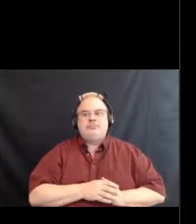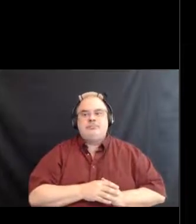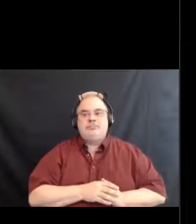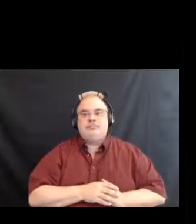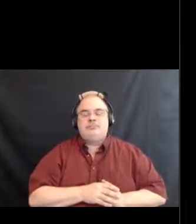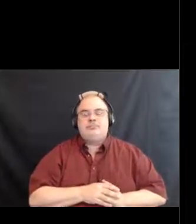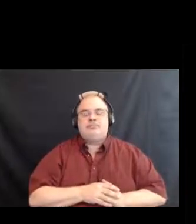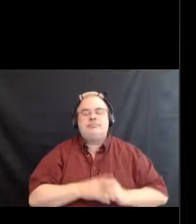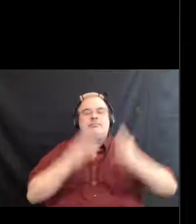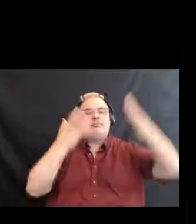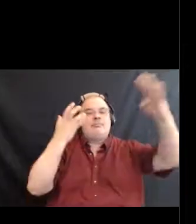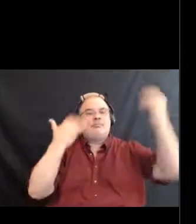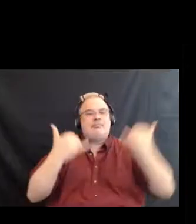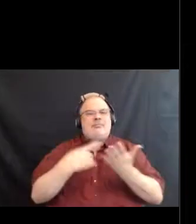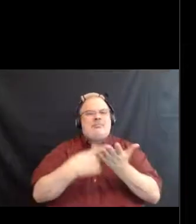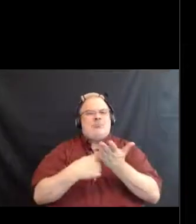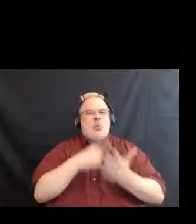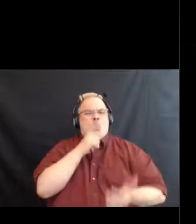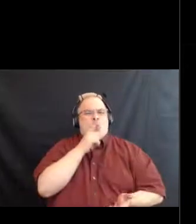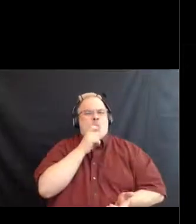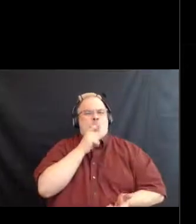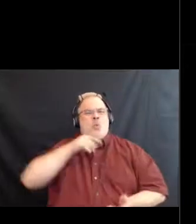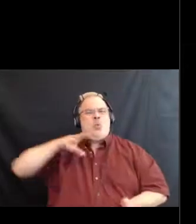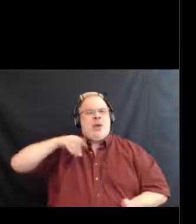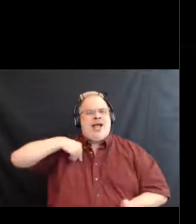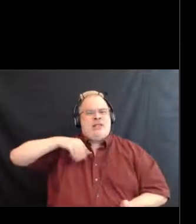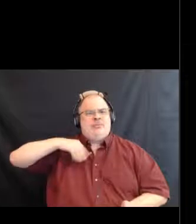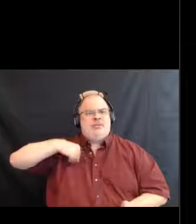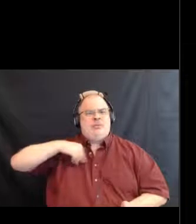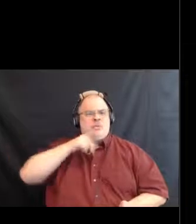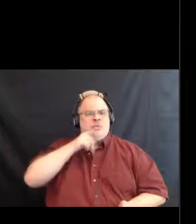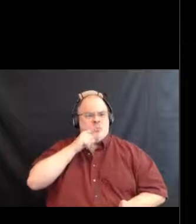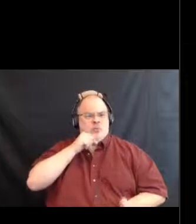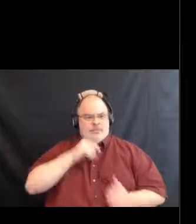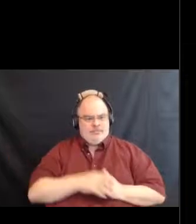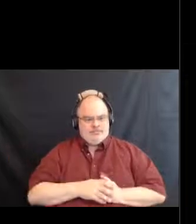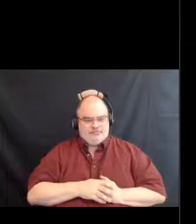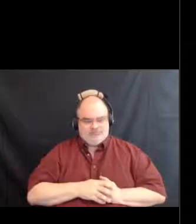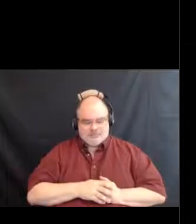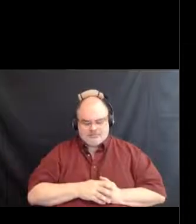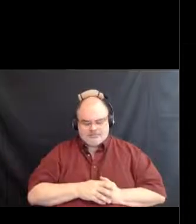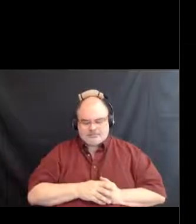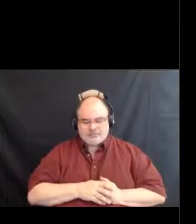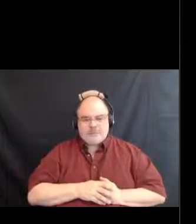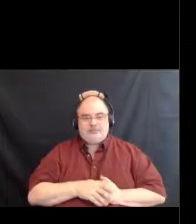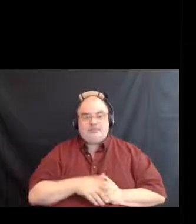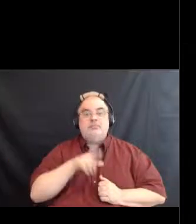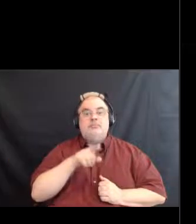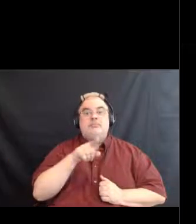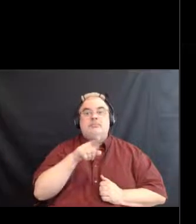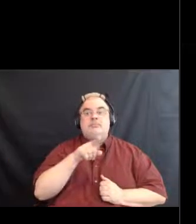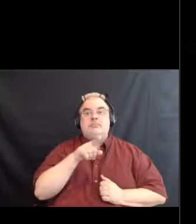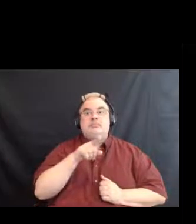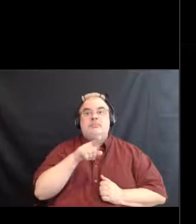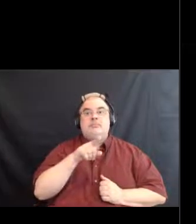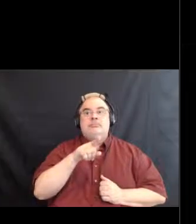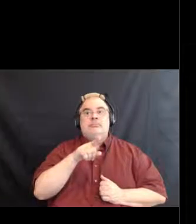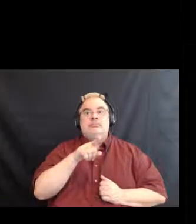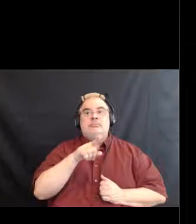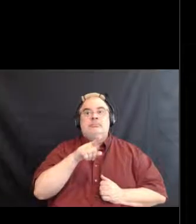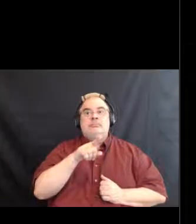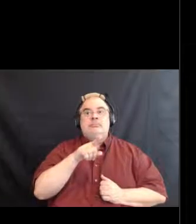let's talk a little bit about who can open the account, who's eligible. It's important to note that eligible individuals